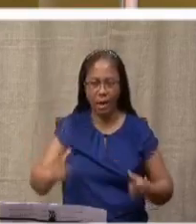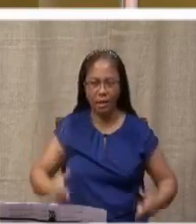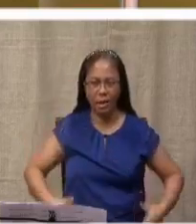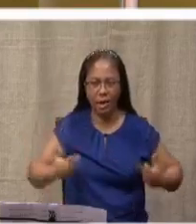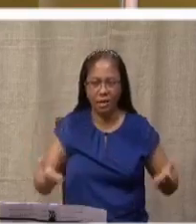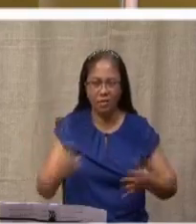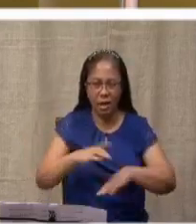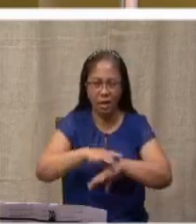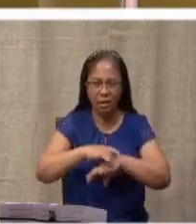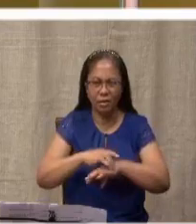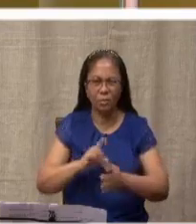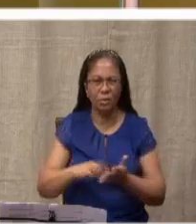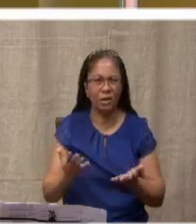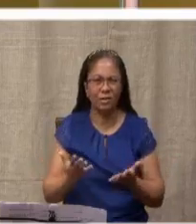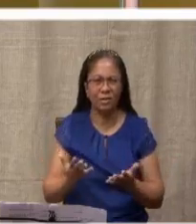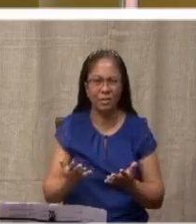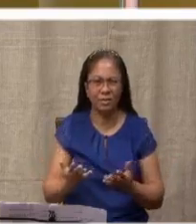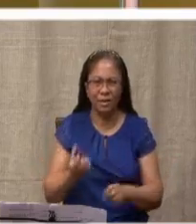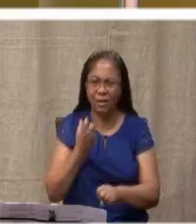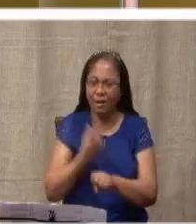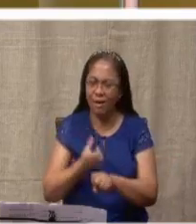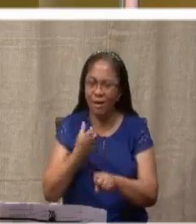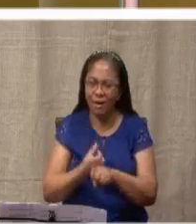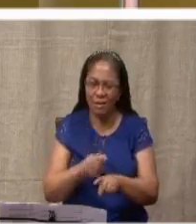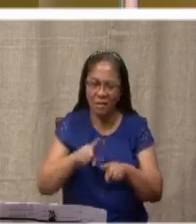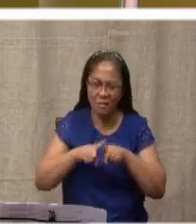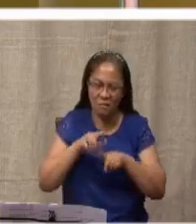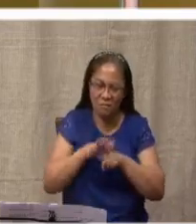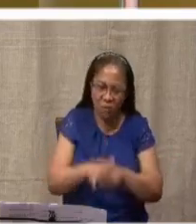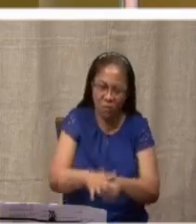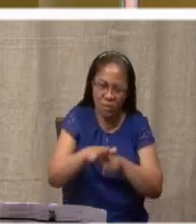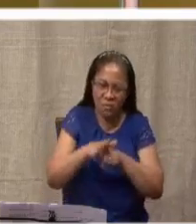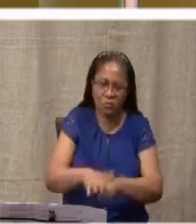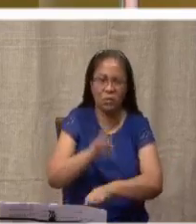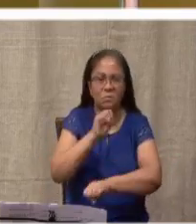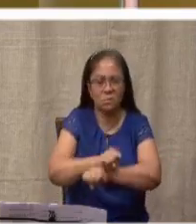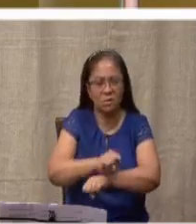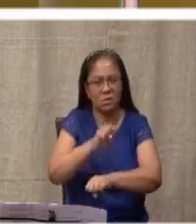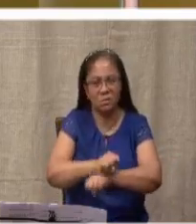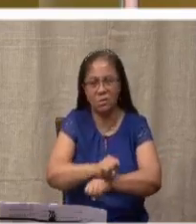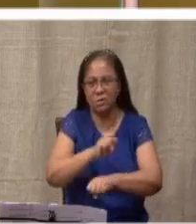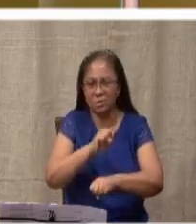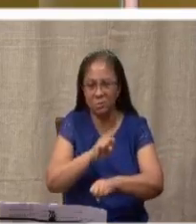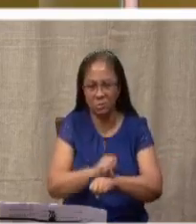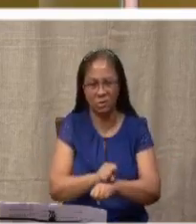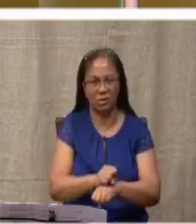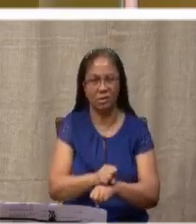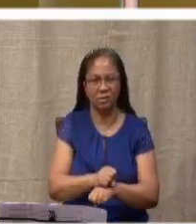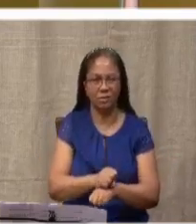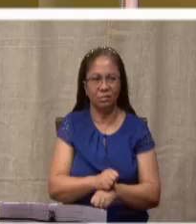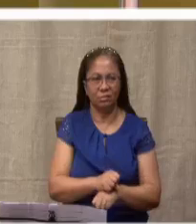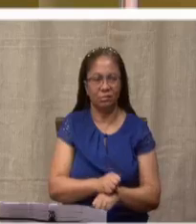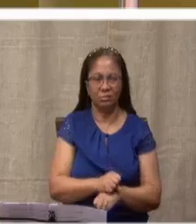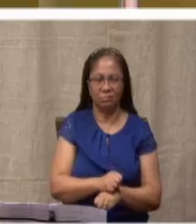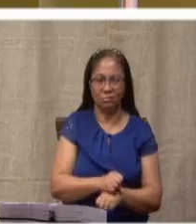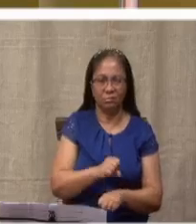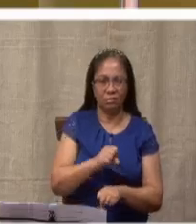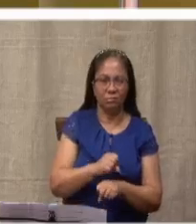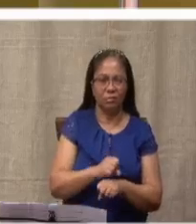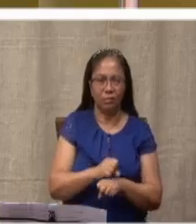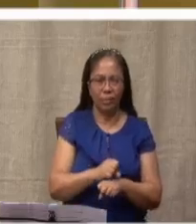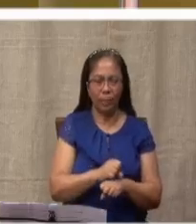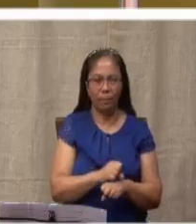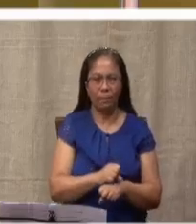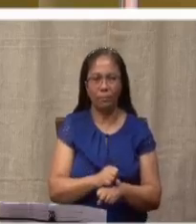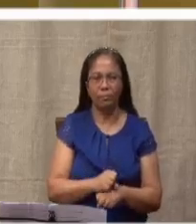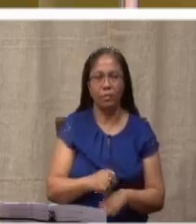life on earth nothing more than pressed service his time no better than higher drudgery